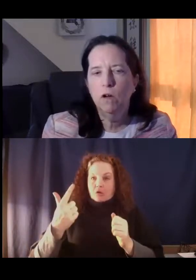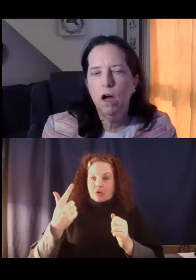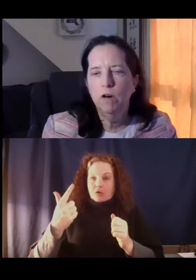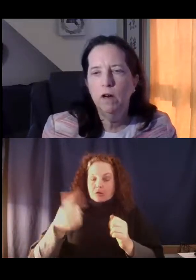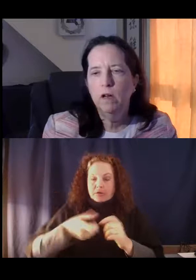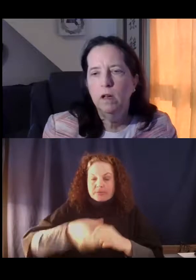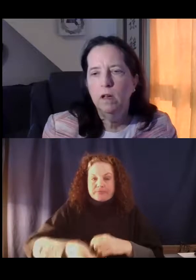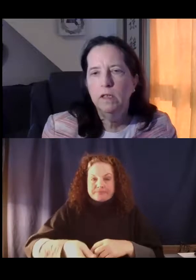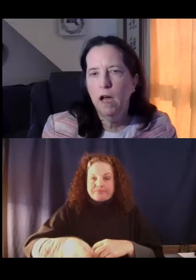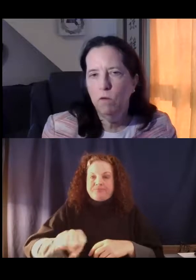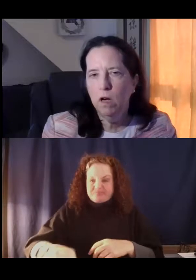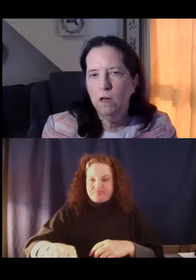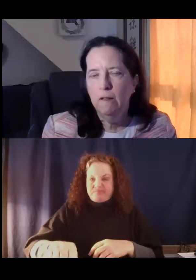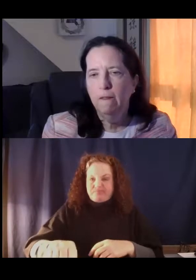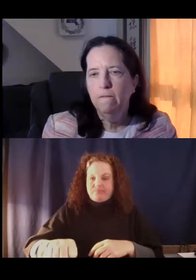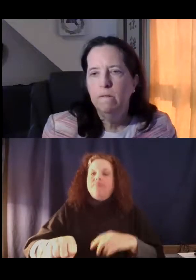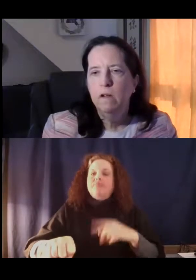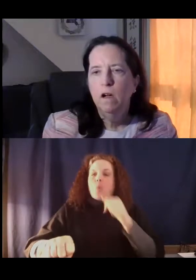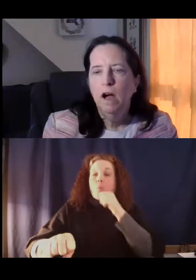a snow-covered sidewalk.